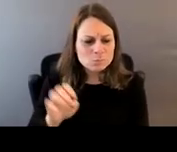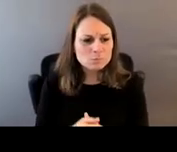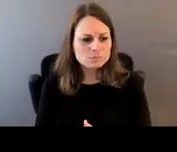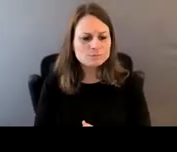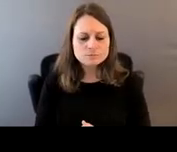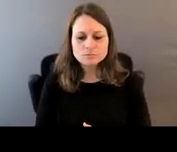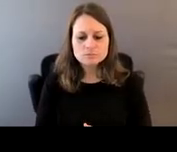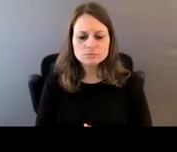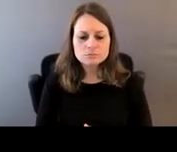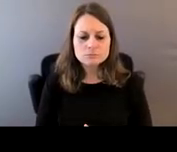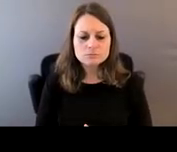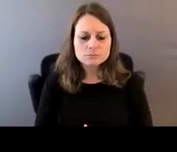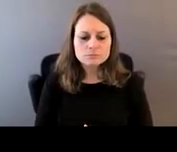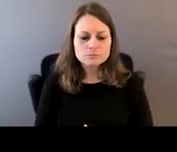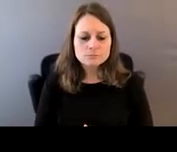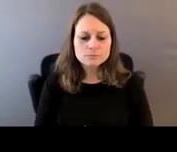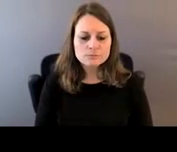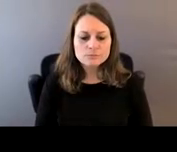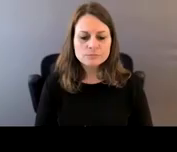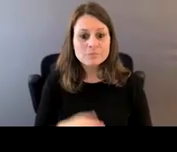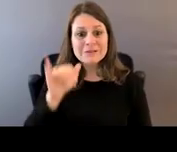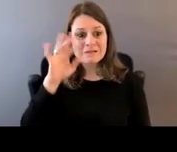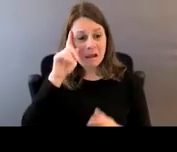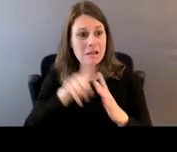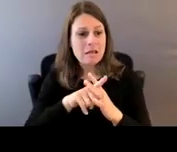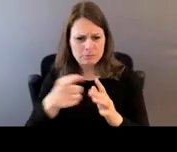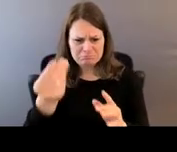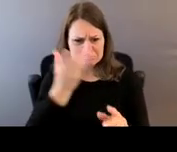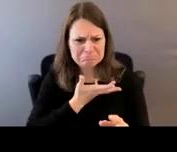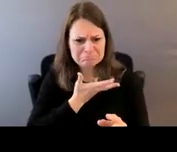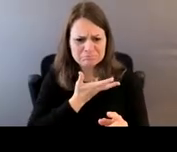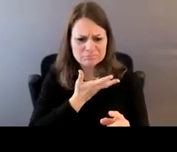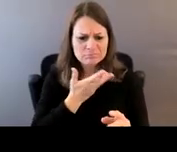Nope. Give me a holler, and I'm going to pass it over to my colleague, Olga.